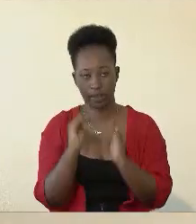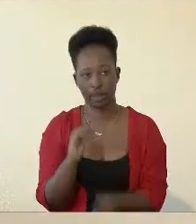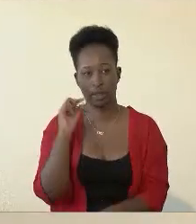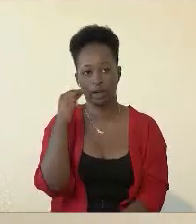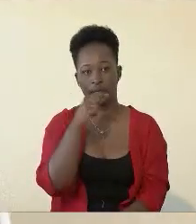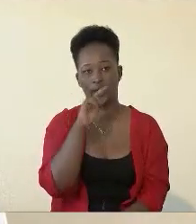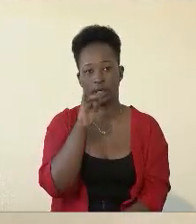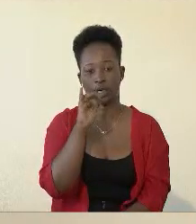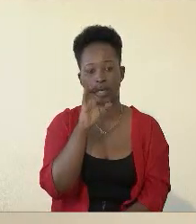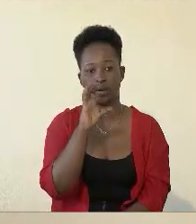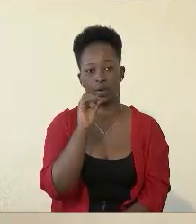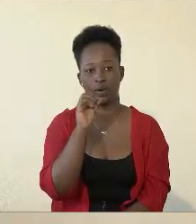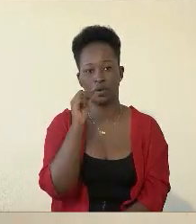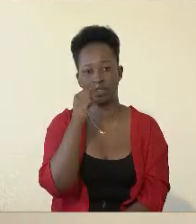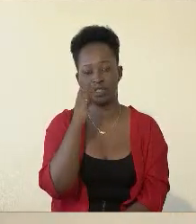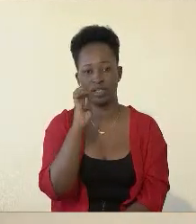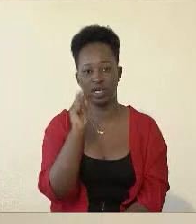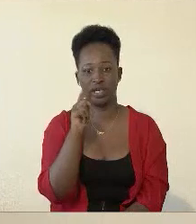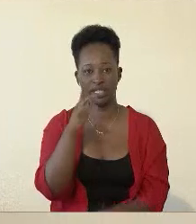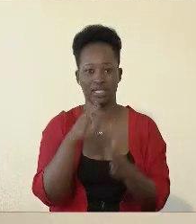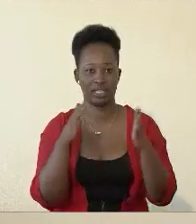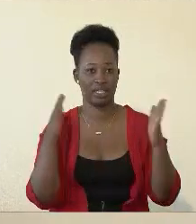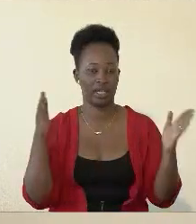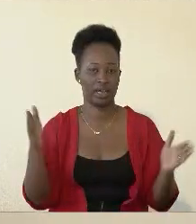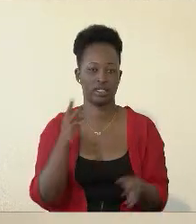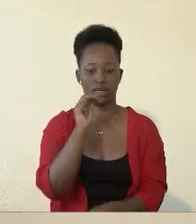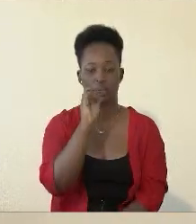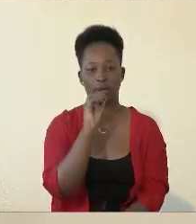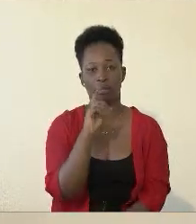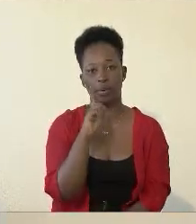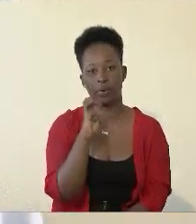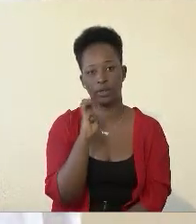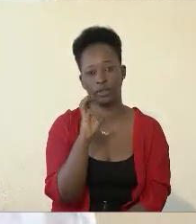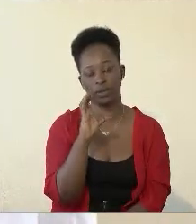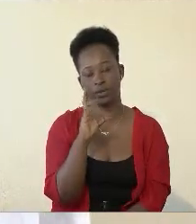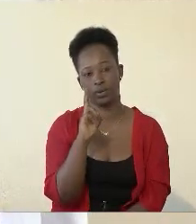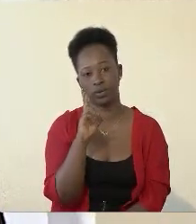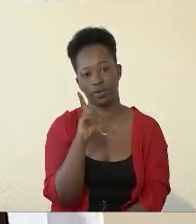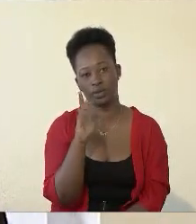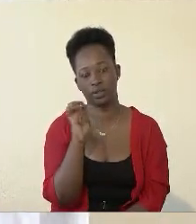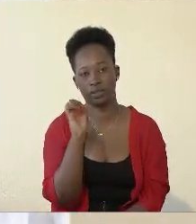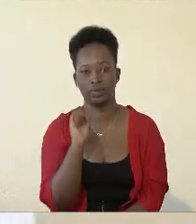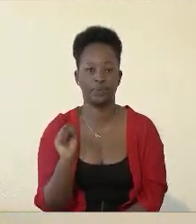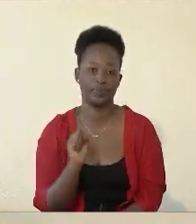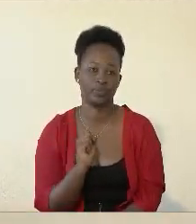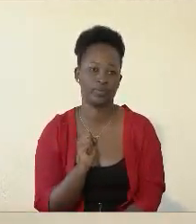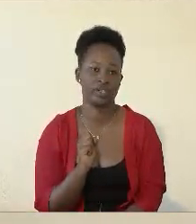these are large molecules. These are large